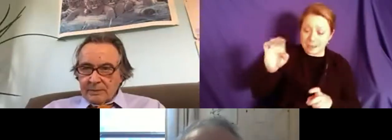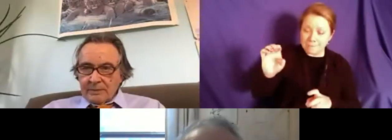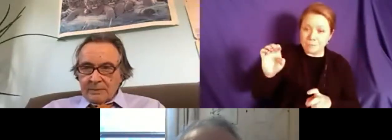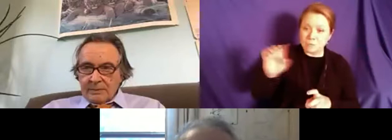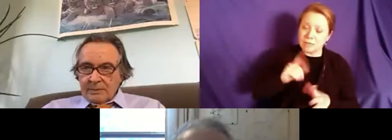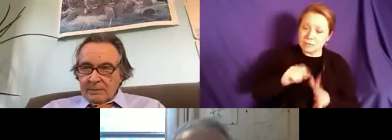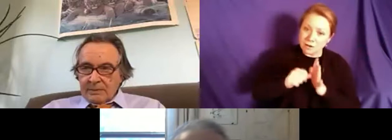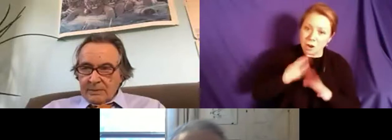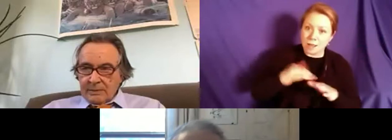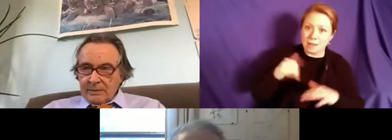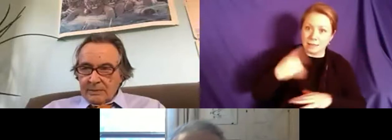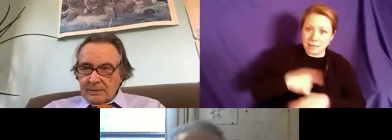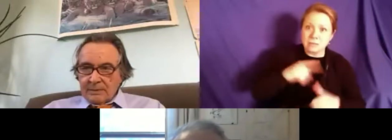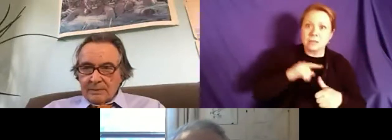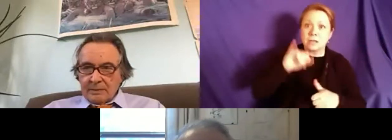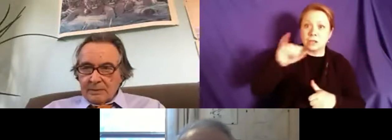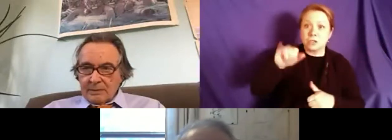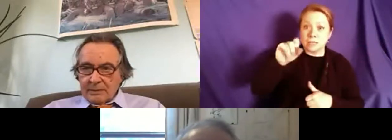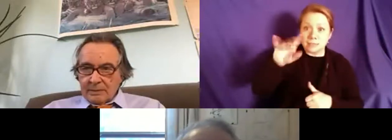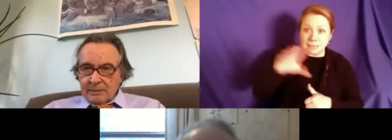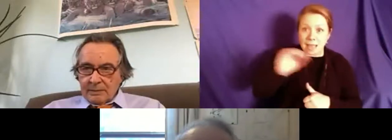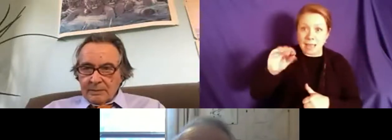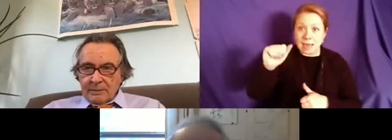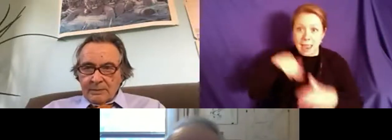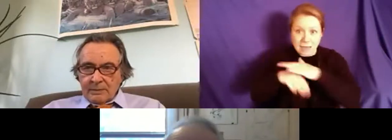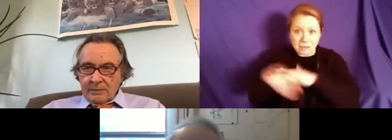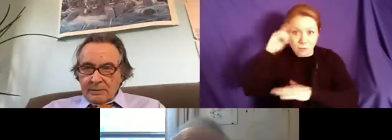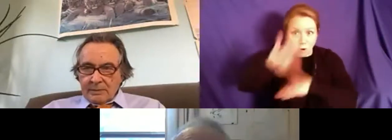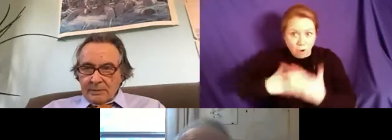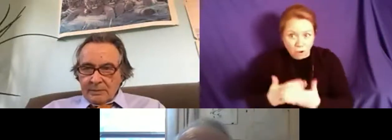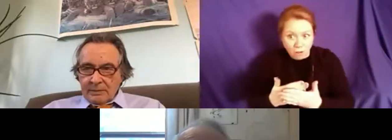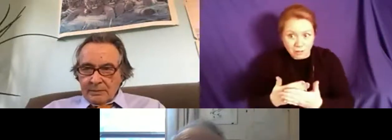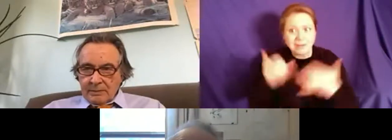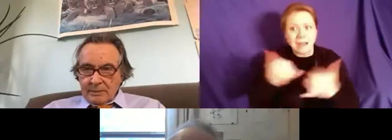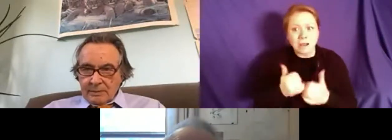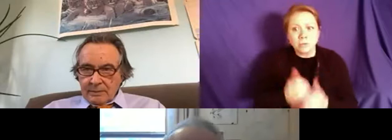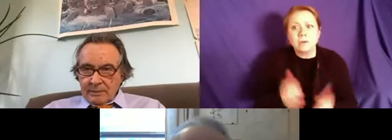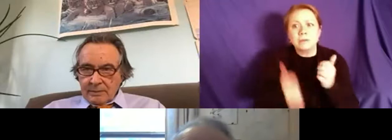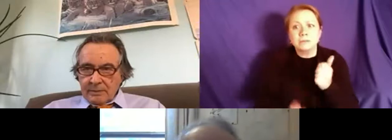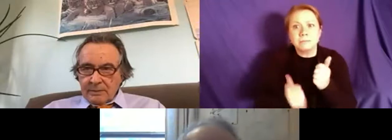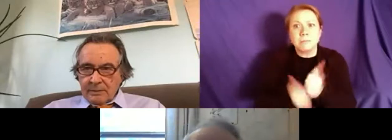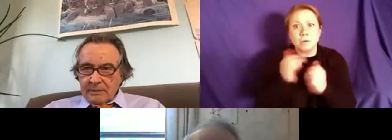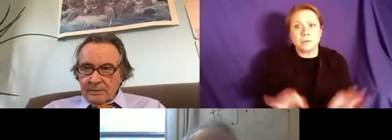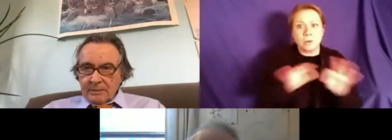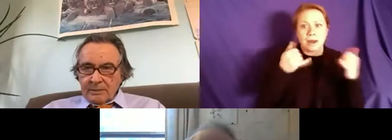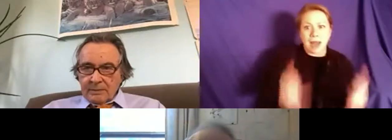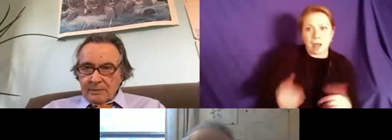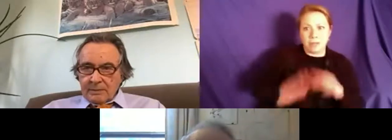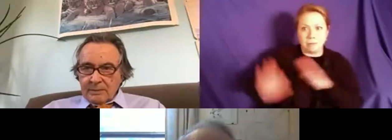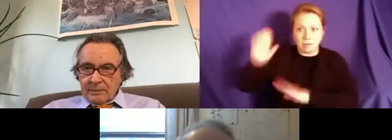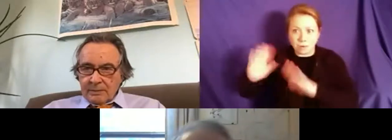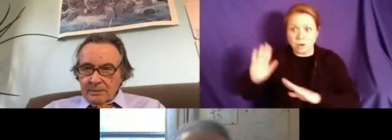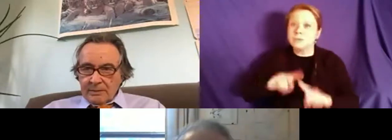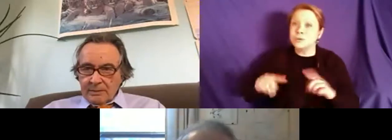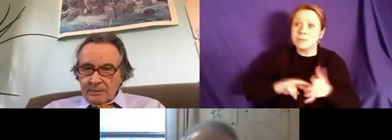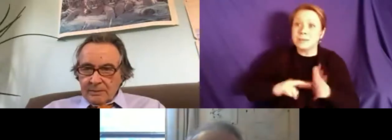days, justice and access for all, more important now than ever. And I think behind everything we do these